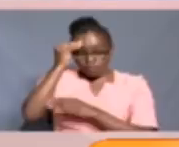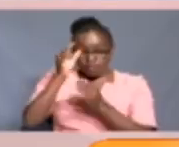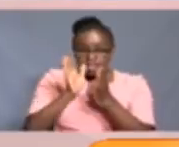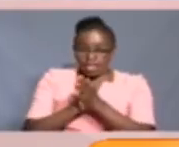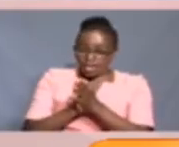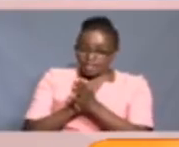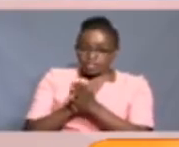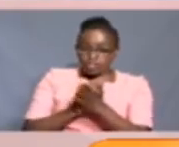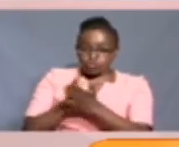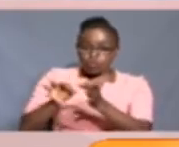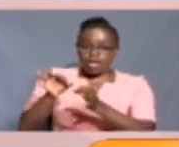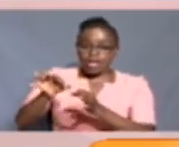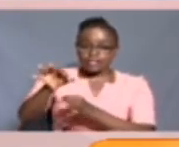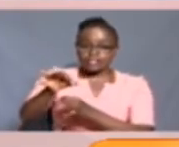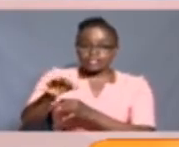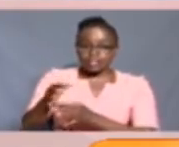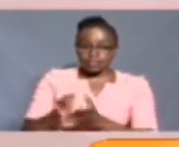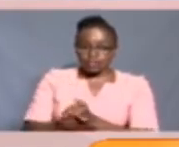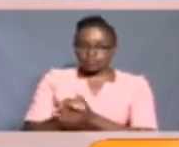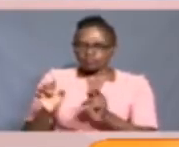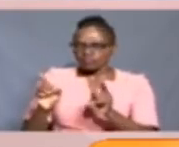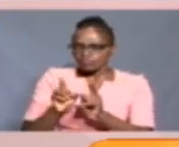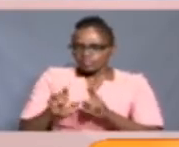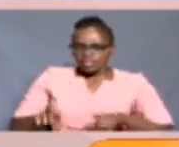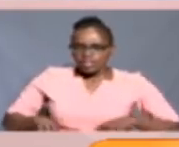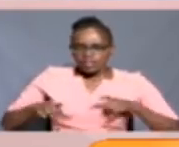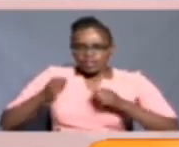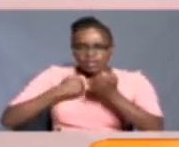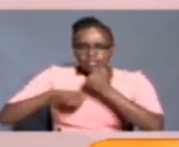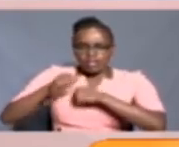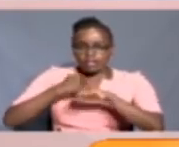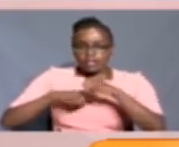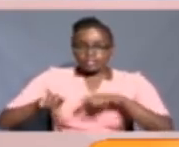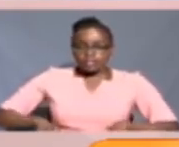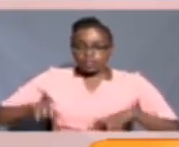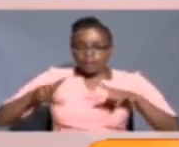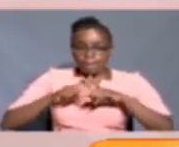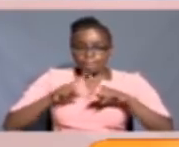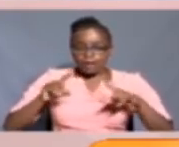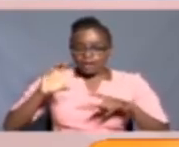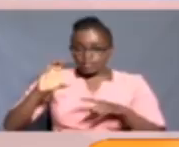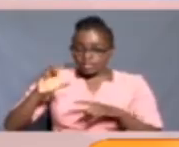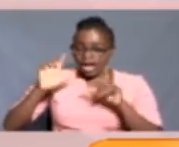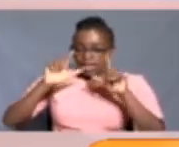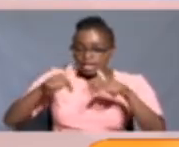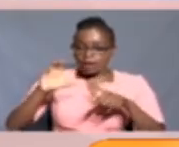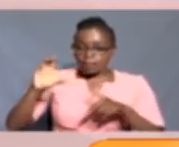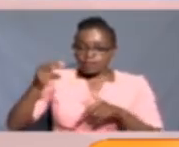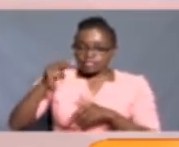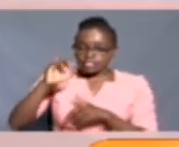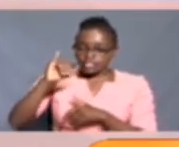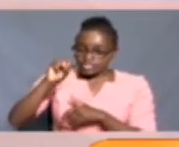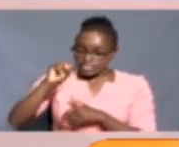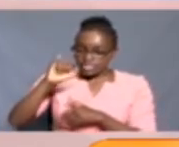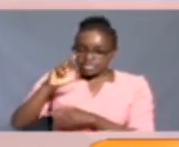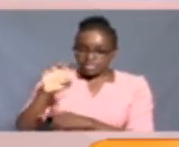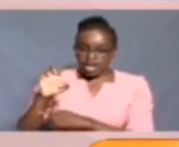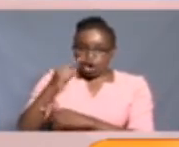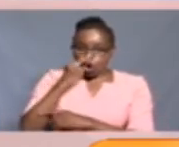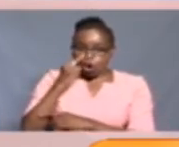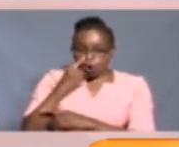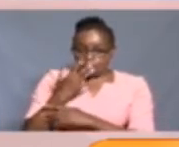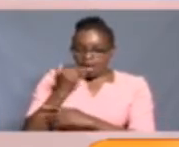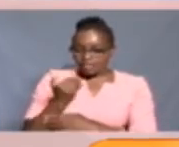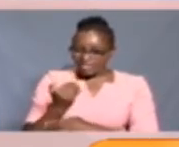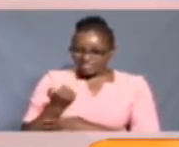by extension, a shot at living a productive life. However, at Limuru Cheshire Home, girls with